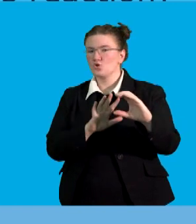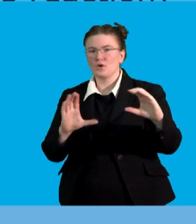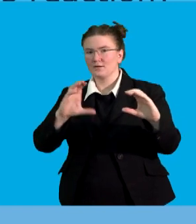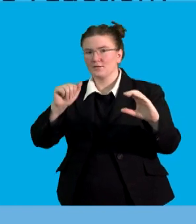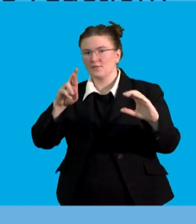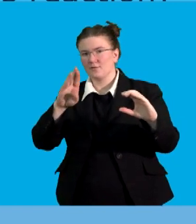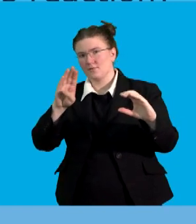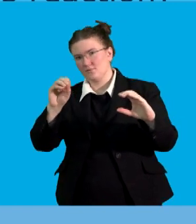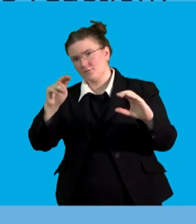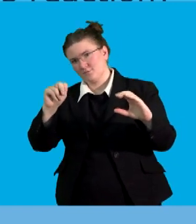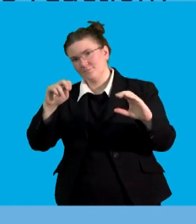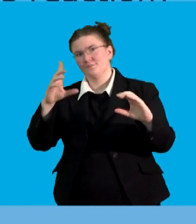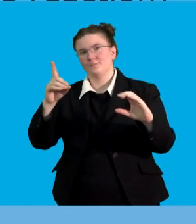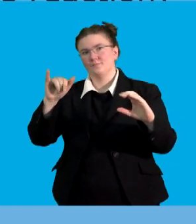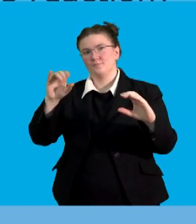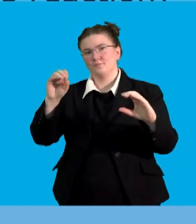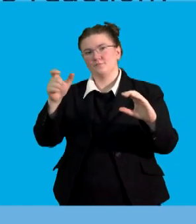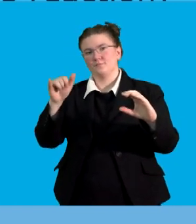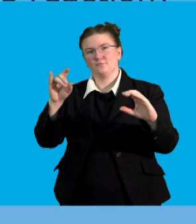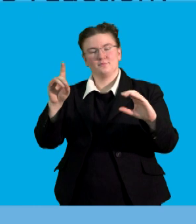not carbon dioxide, we have carbon